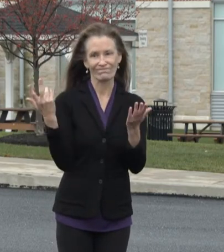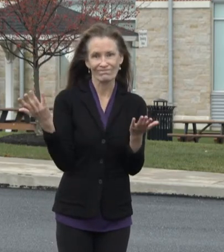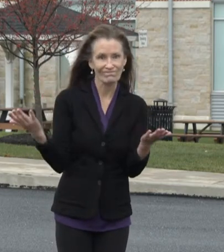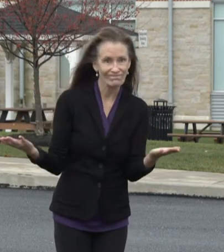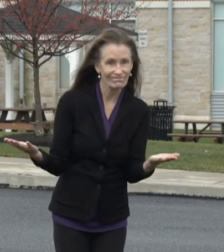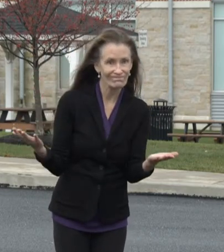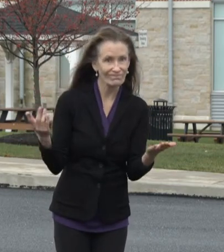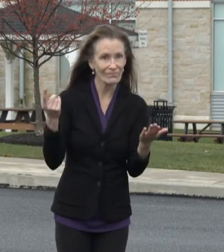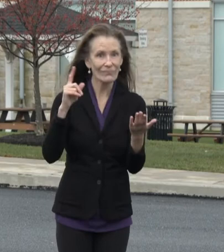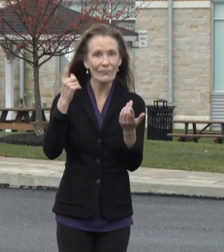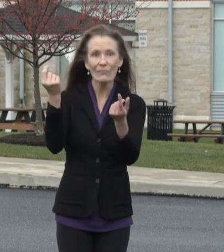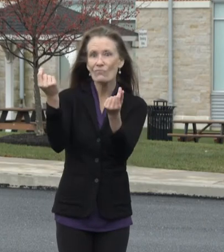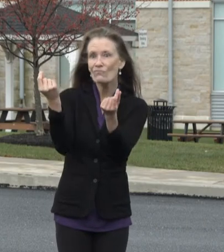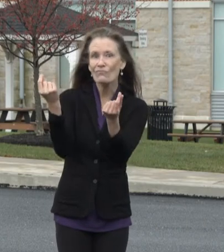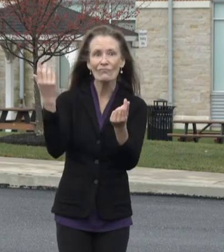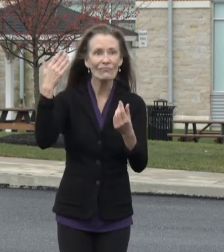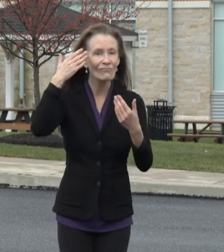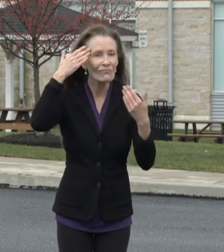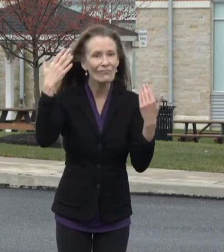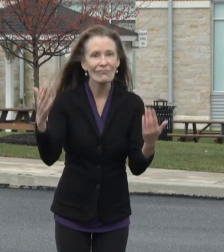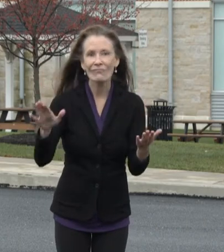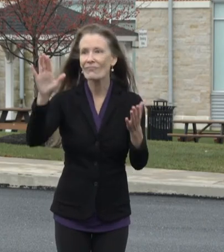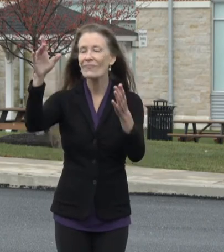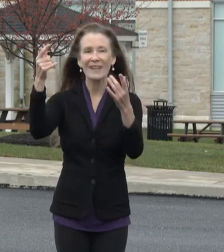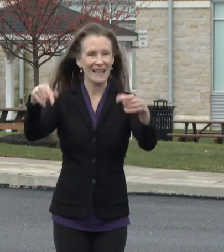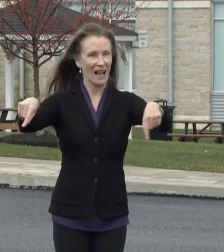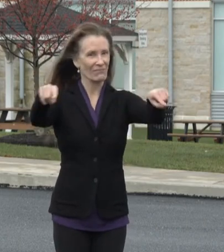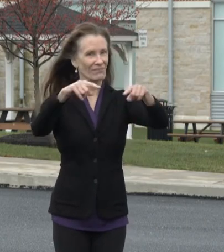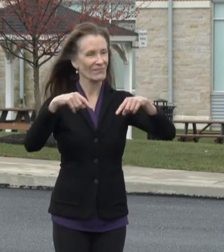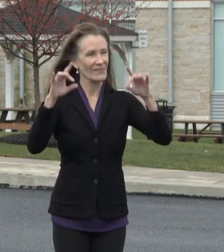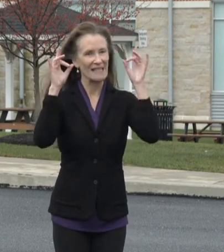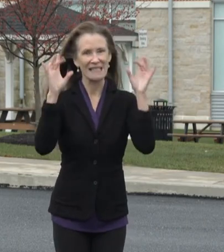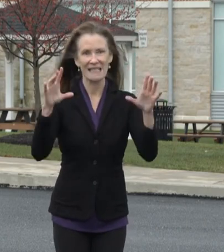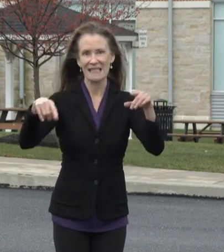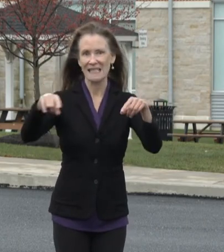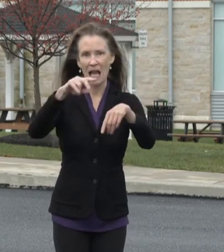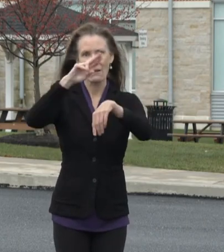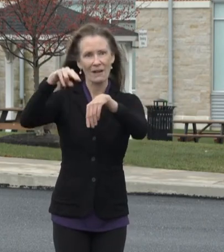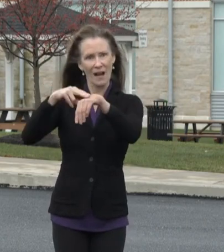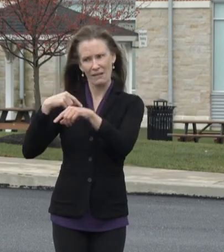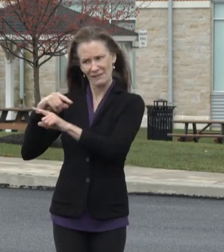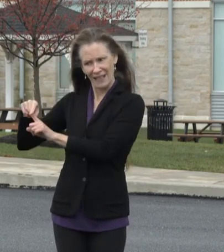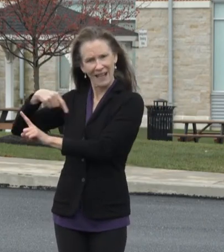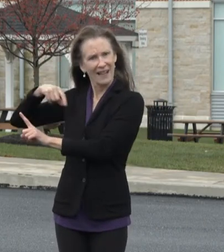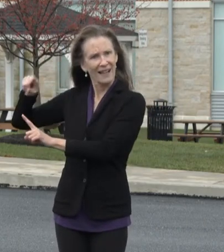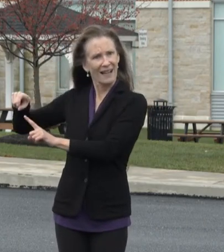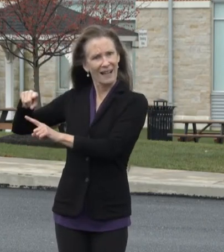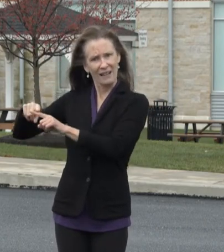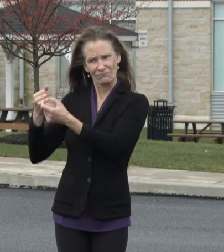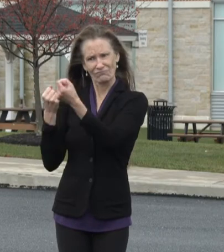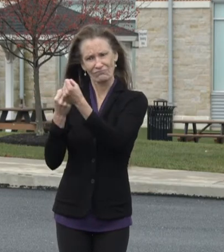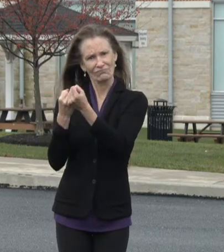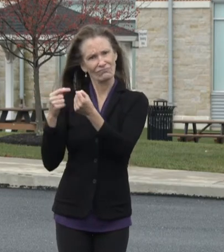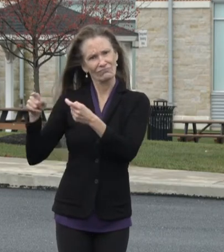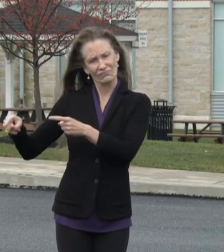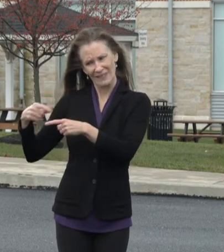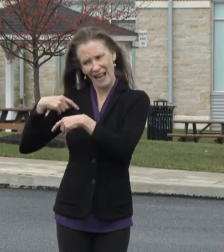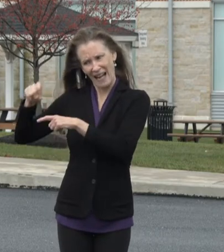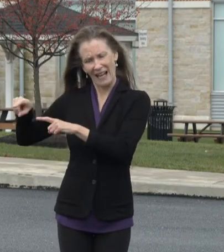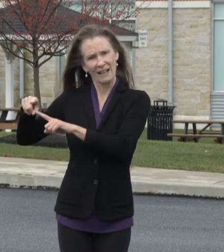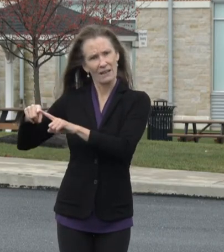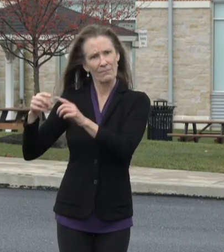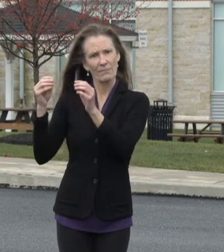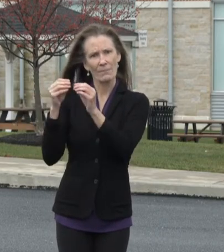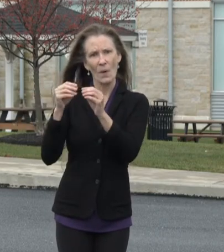to mostly natural disasters and things we've used the Guard for to be able to support in the past. The challenge is all of these